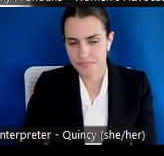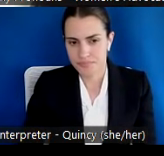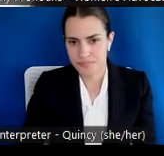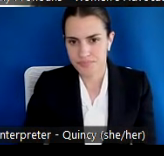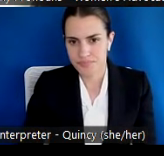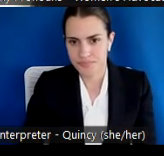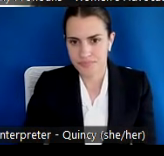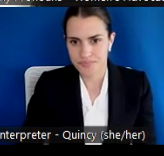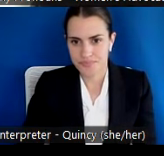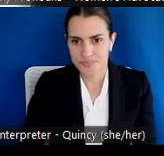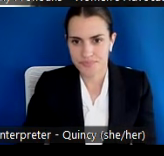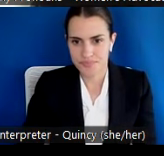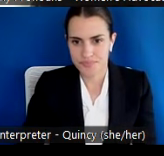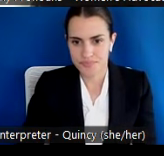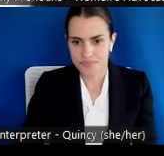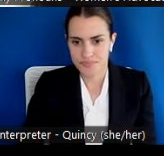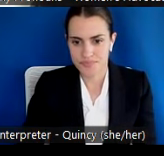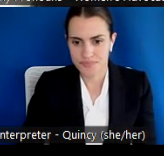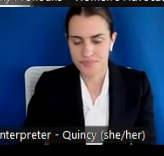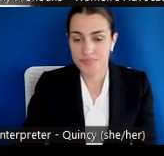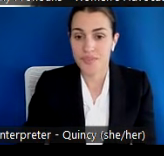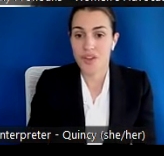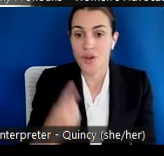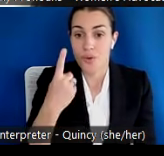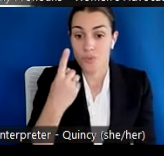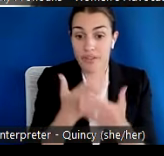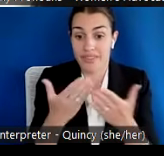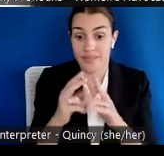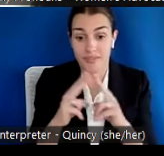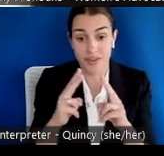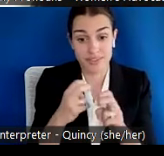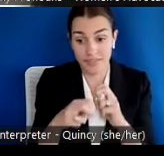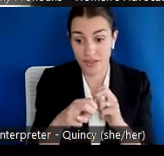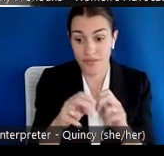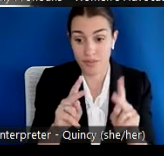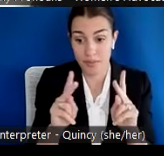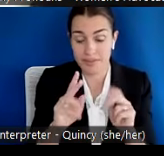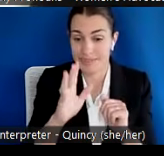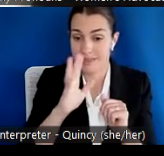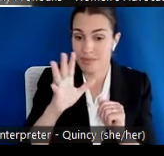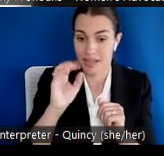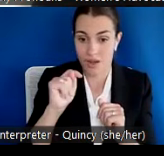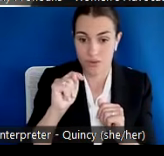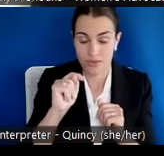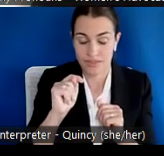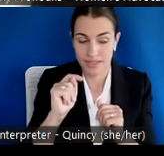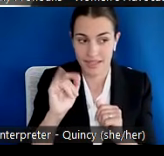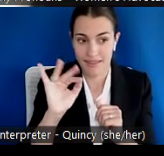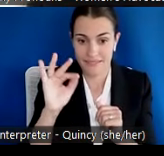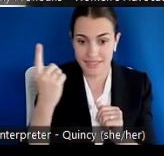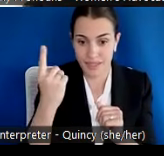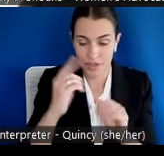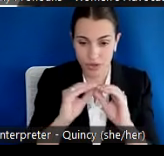One thing I think can be really hard to do for people is to speak out when someone in your organization harasses or insults,